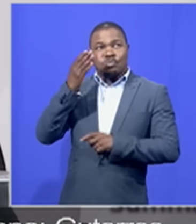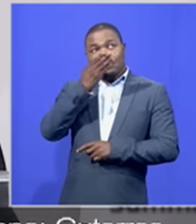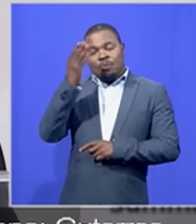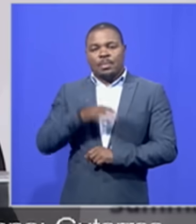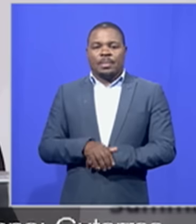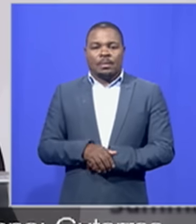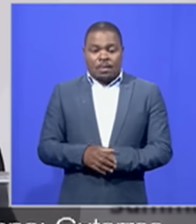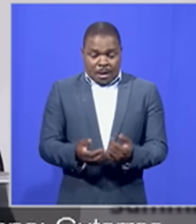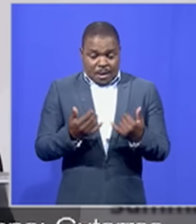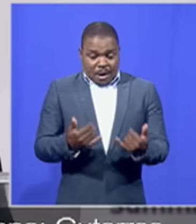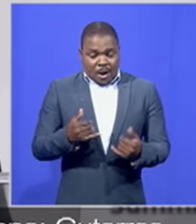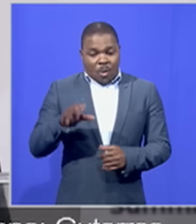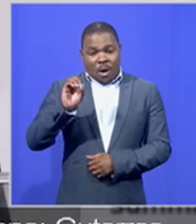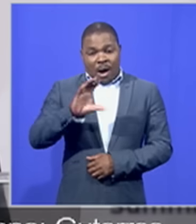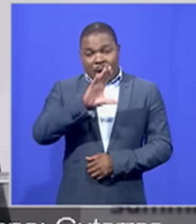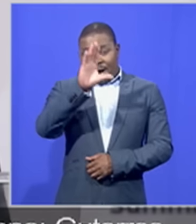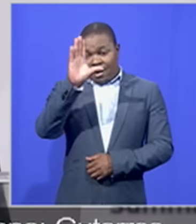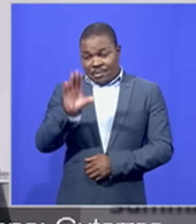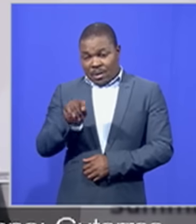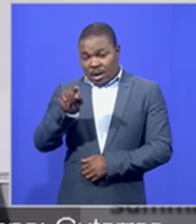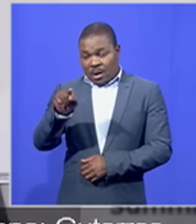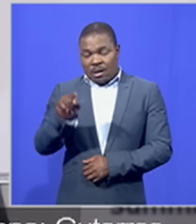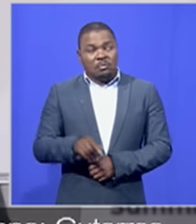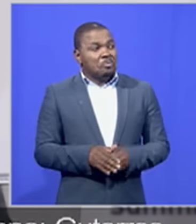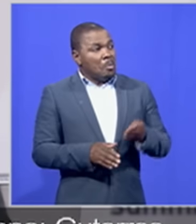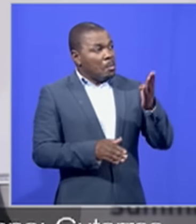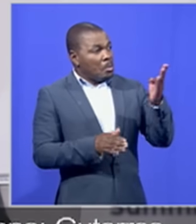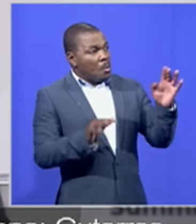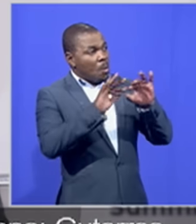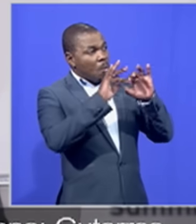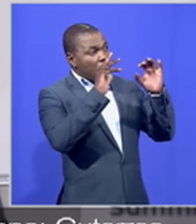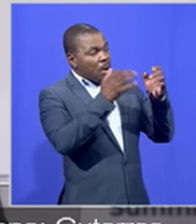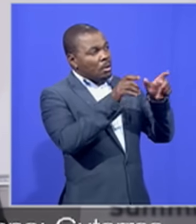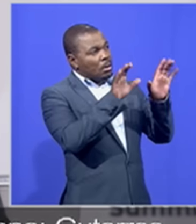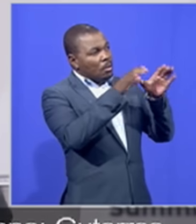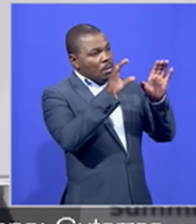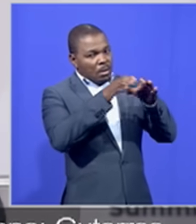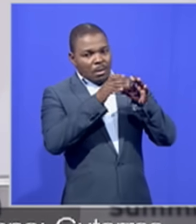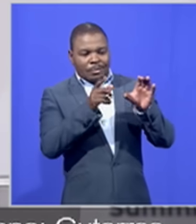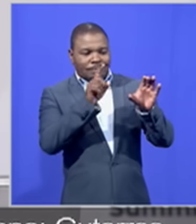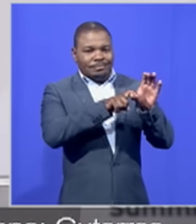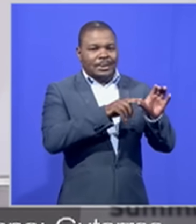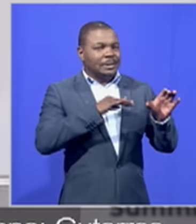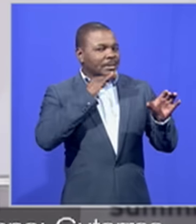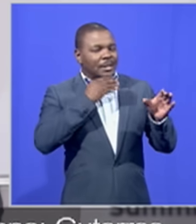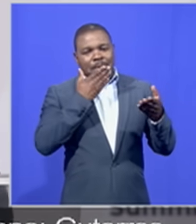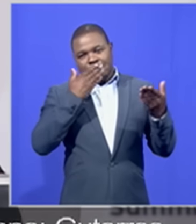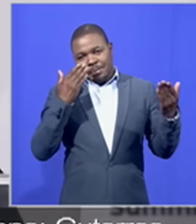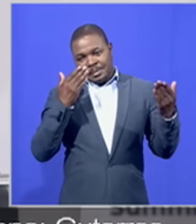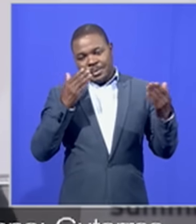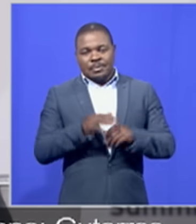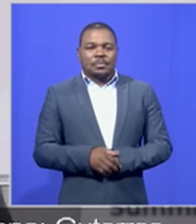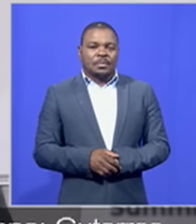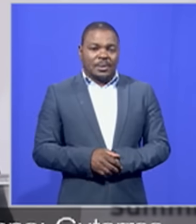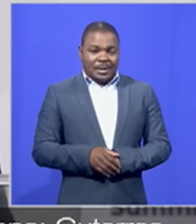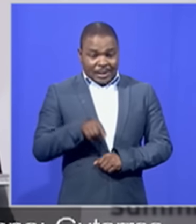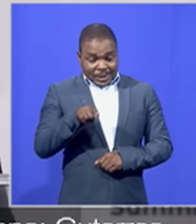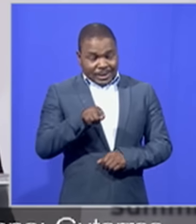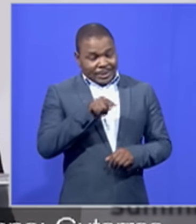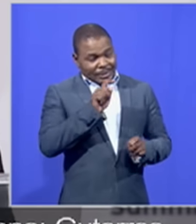Today, Africa remains woefully underrepresented across global institutions, and this